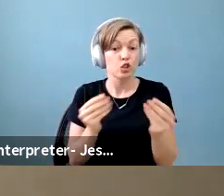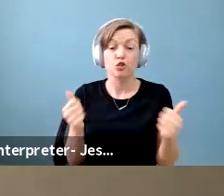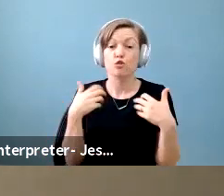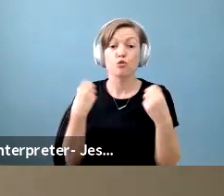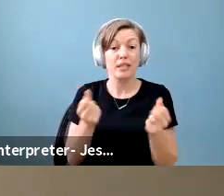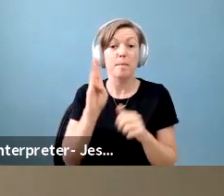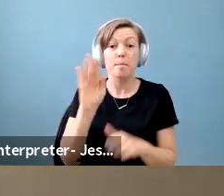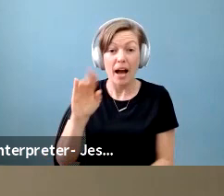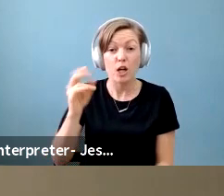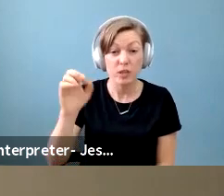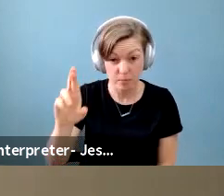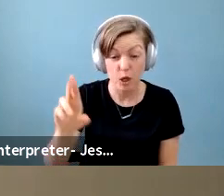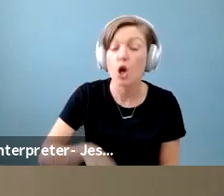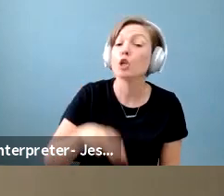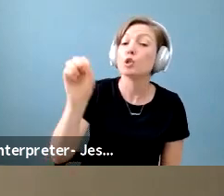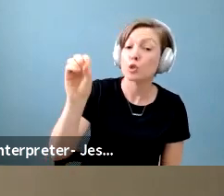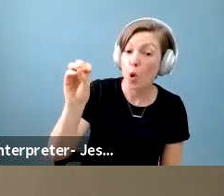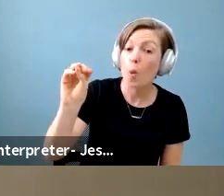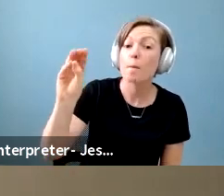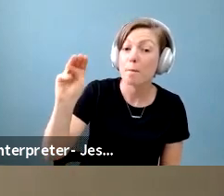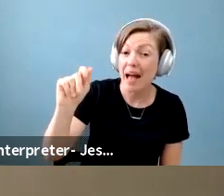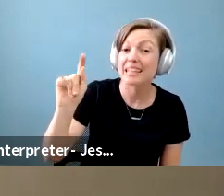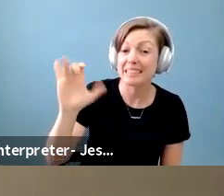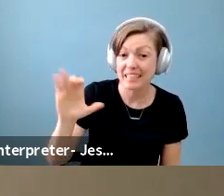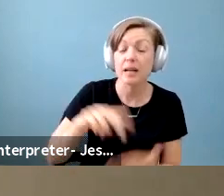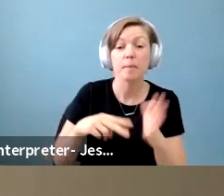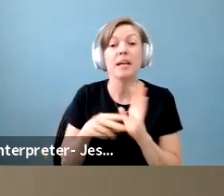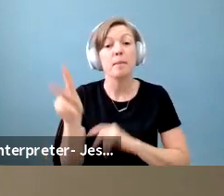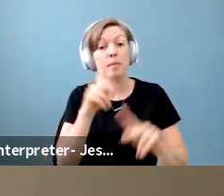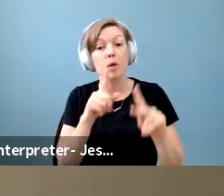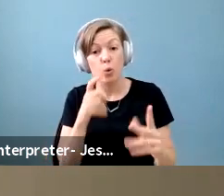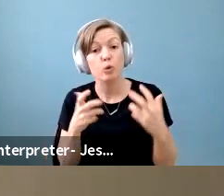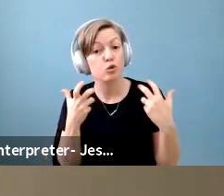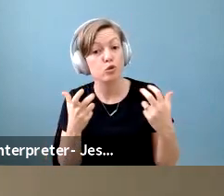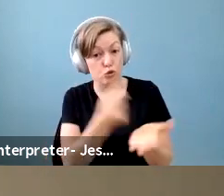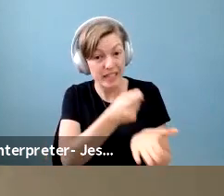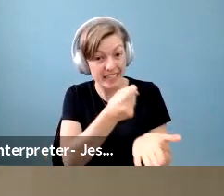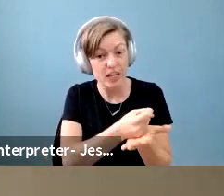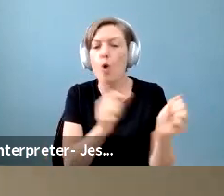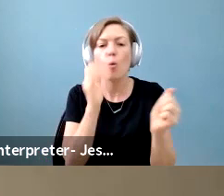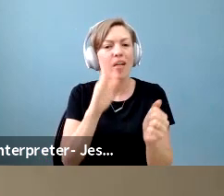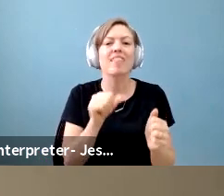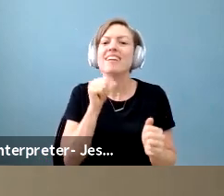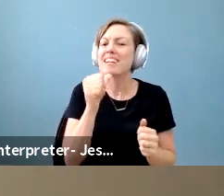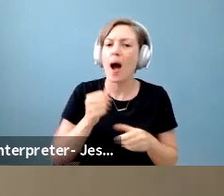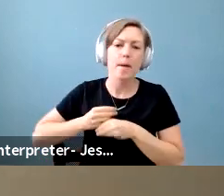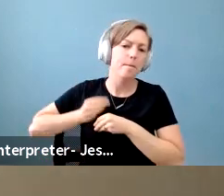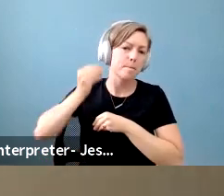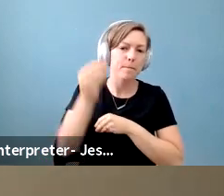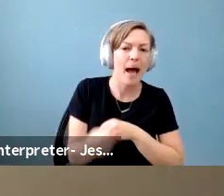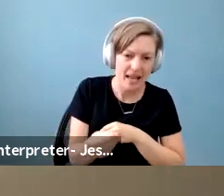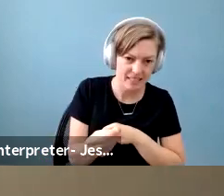are somatic. So in other words, the people who've been treated will not pass this on to